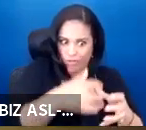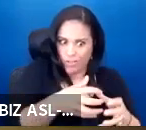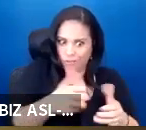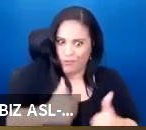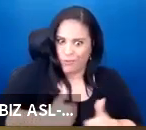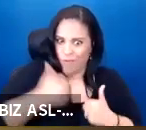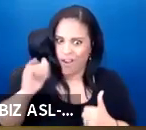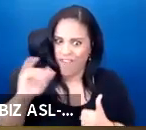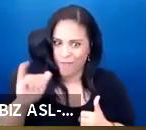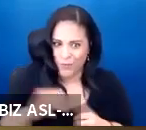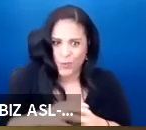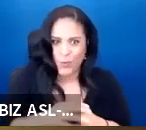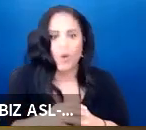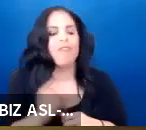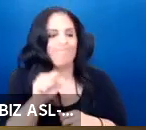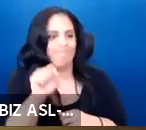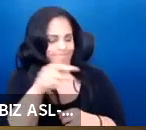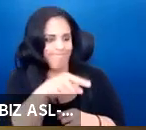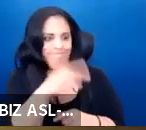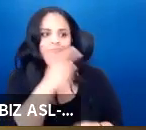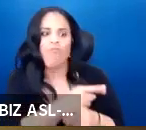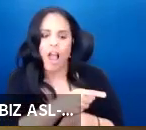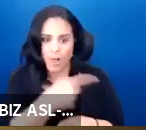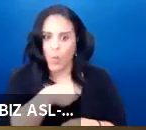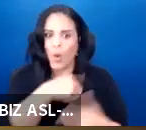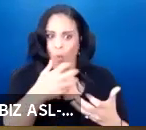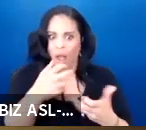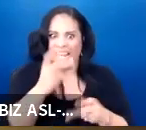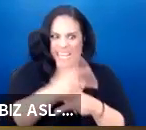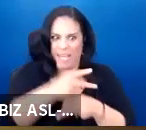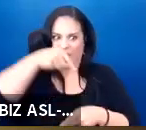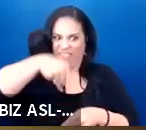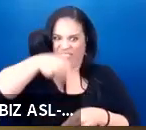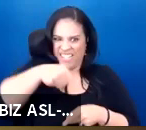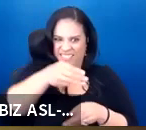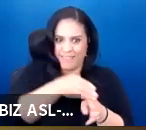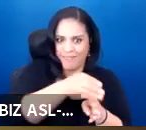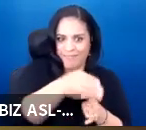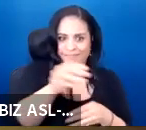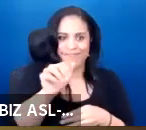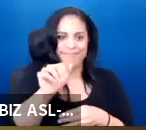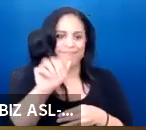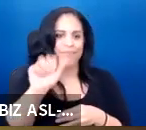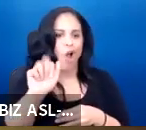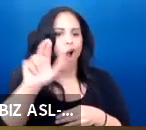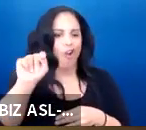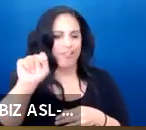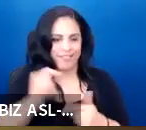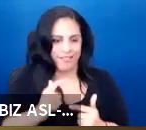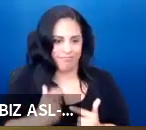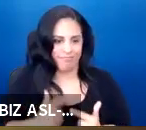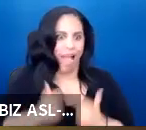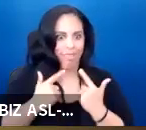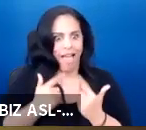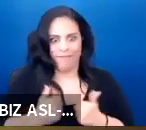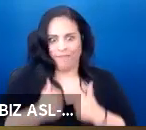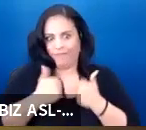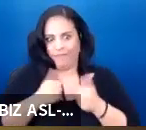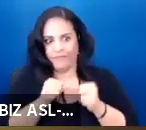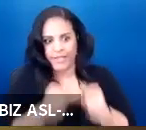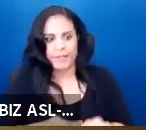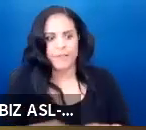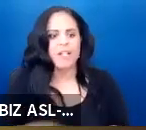Well put. I think we want to keep the artistry alive. Jay, you were leaning in as though you had a thought. I wanted to allow